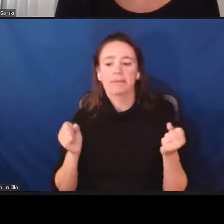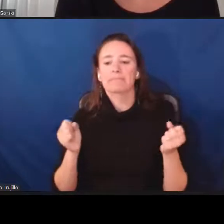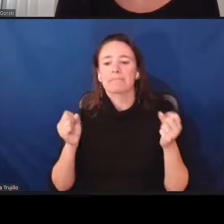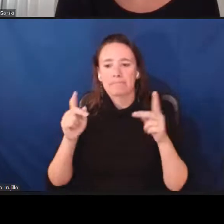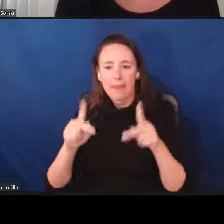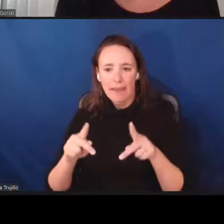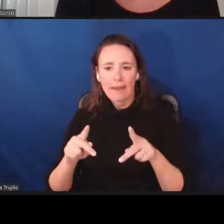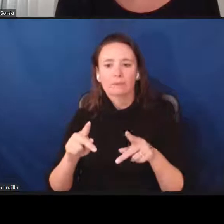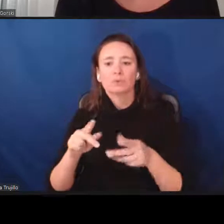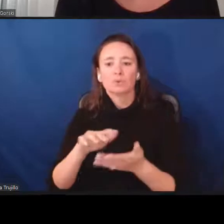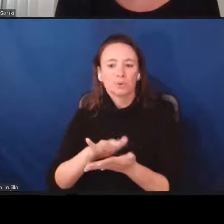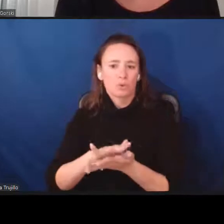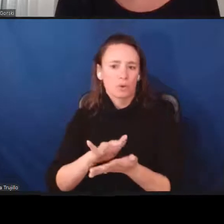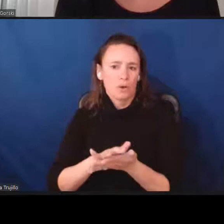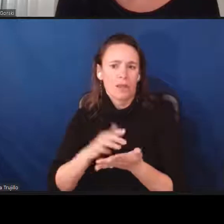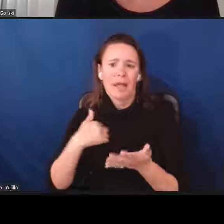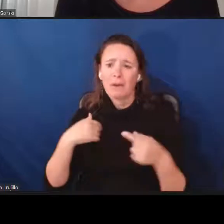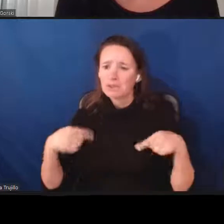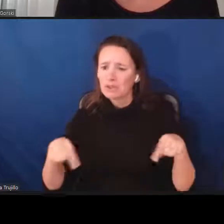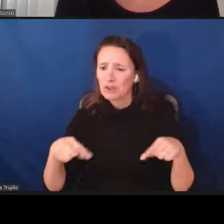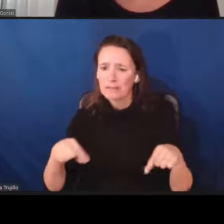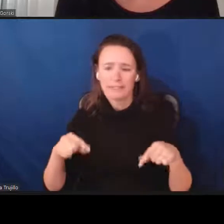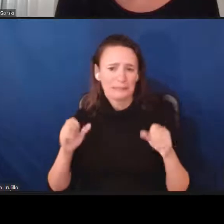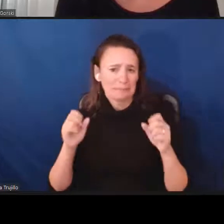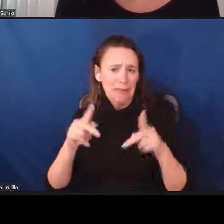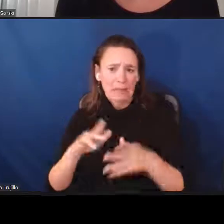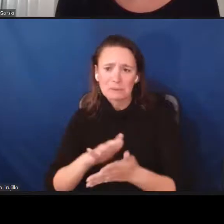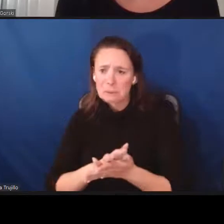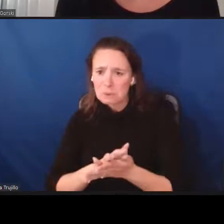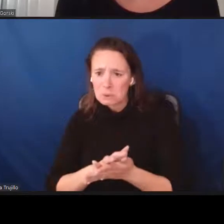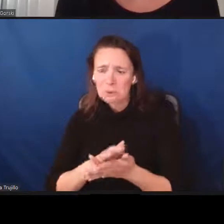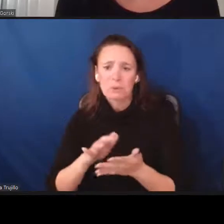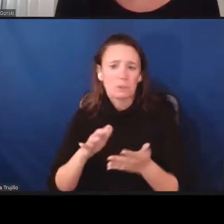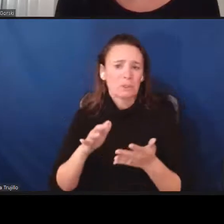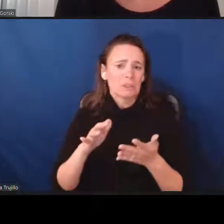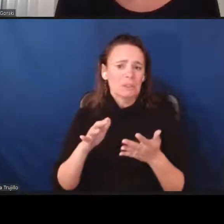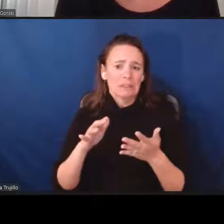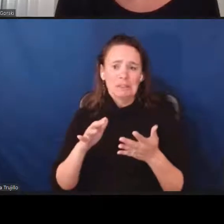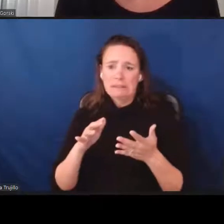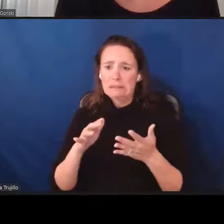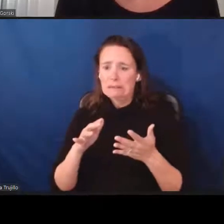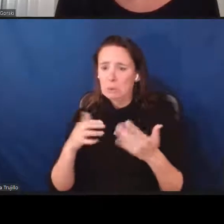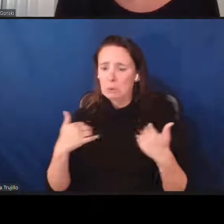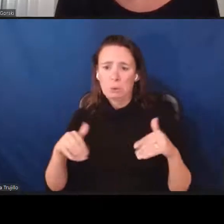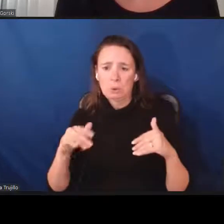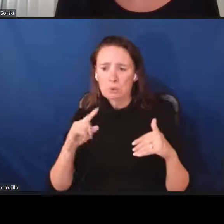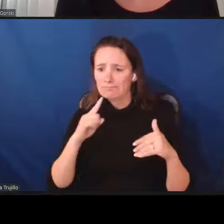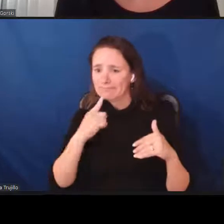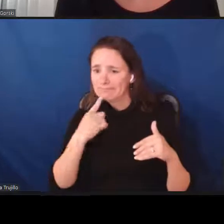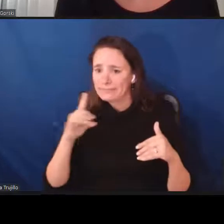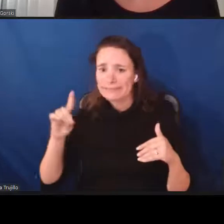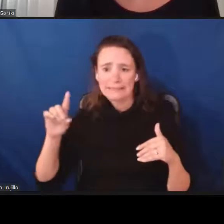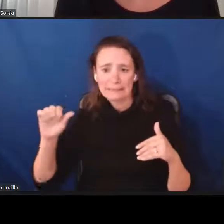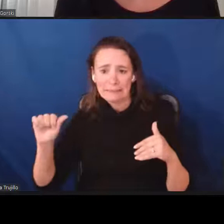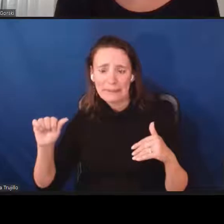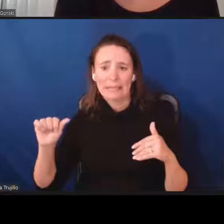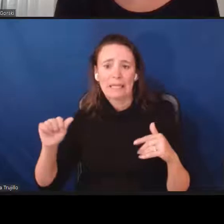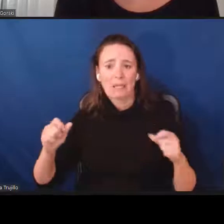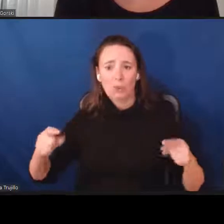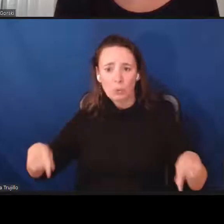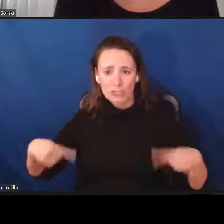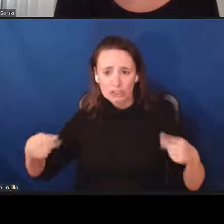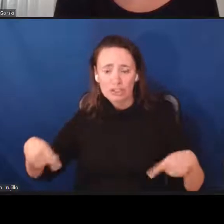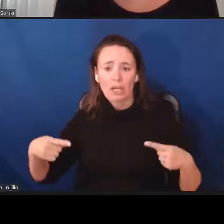really nervous about it going back, as a seriously disabled person compared to being, one of